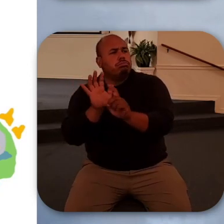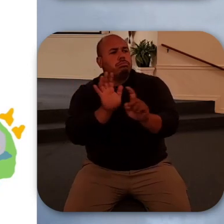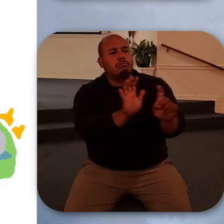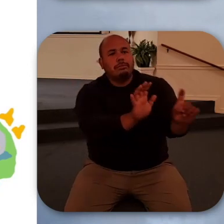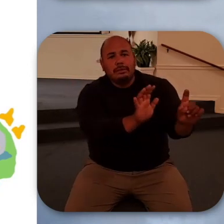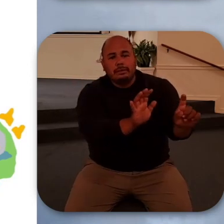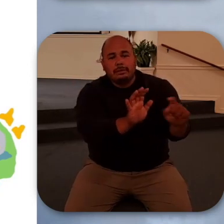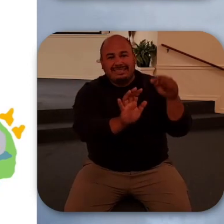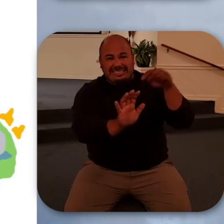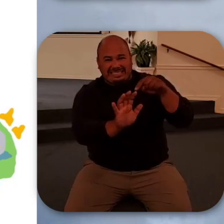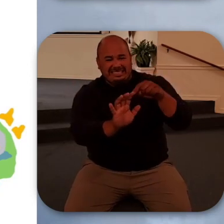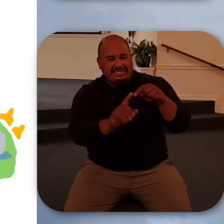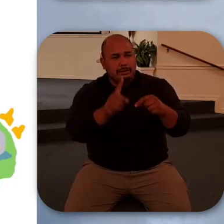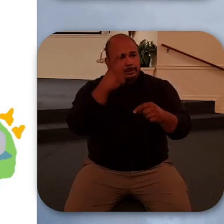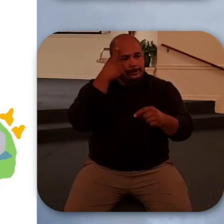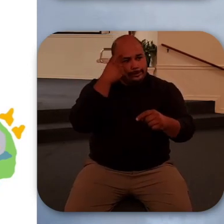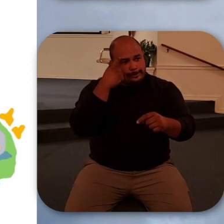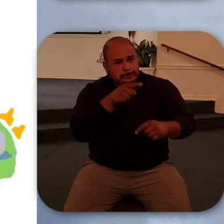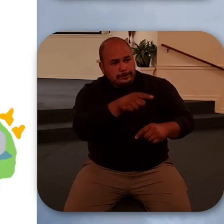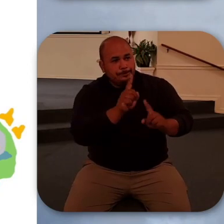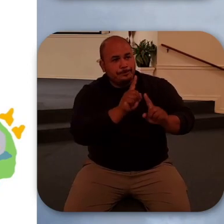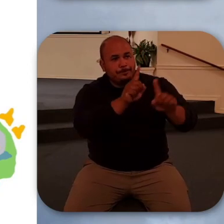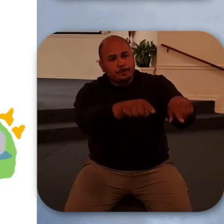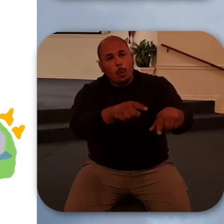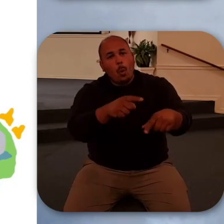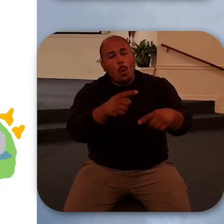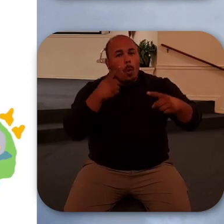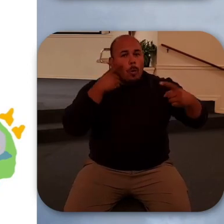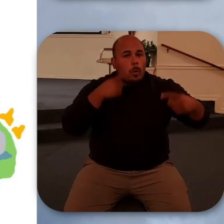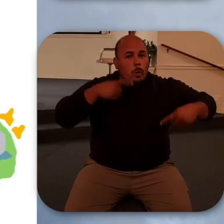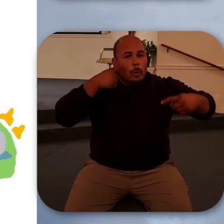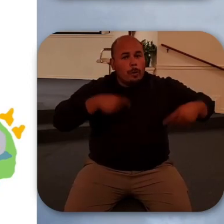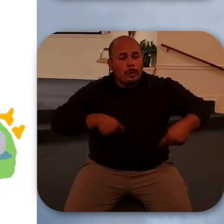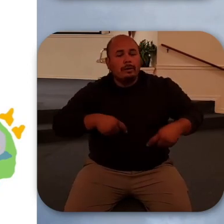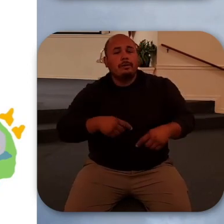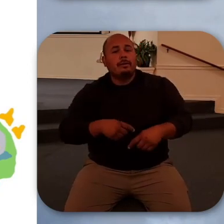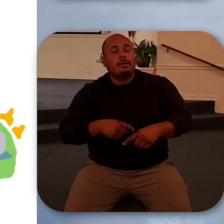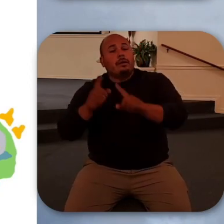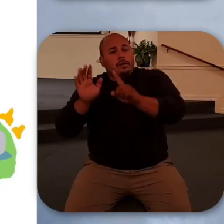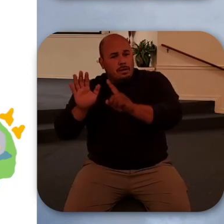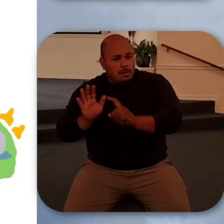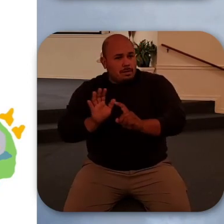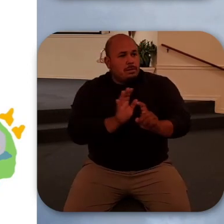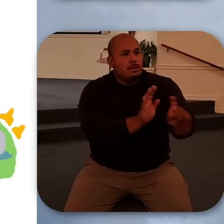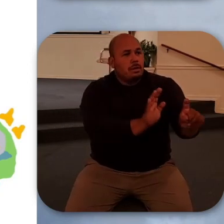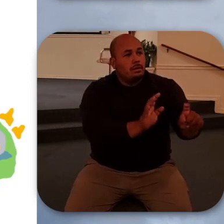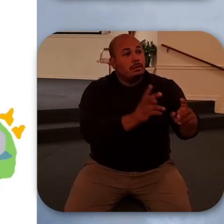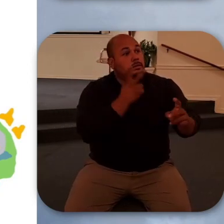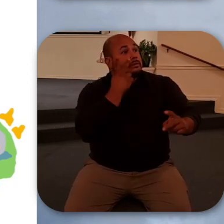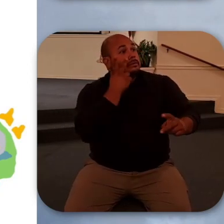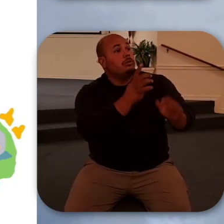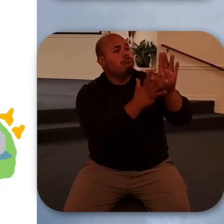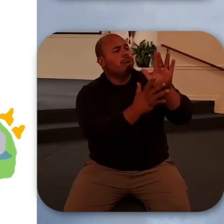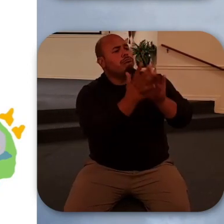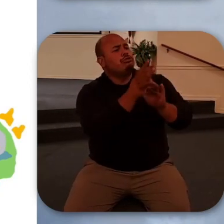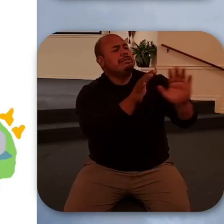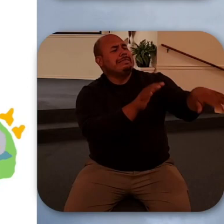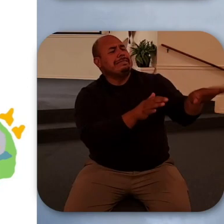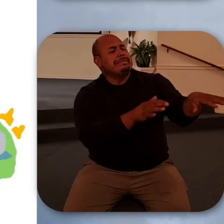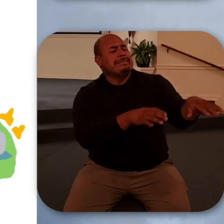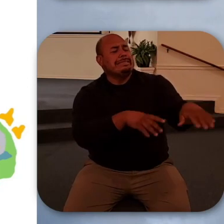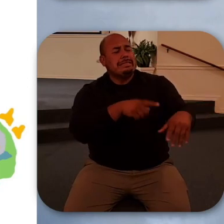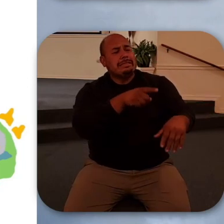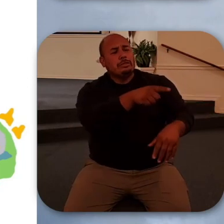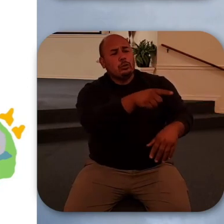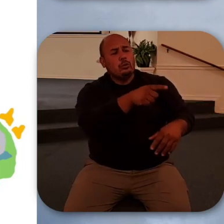tomb to mourn there. When Mary reached the place where Jesus was and saw him, she fell at his feet and said, Lord, if you had been here,